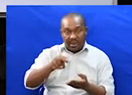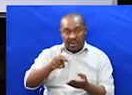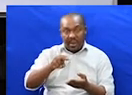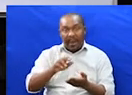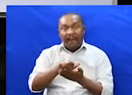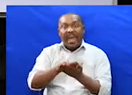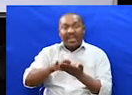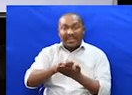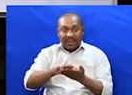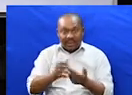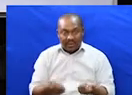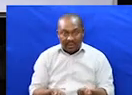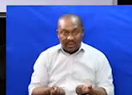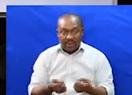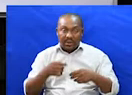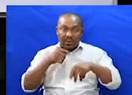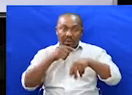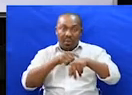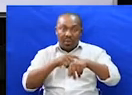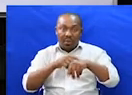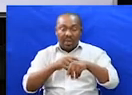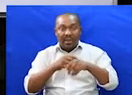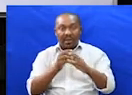they are arranged in the linear manner,